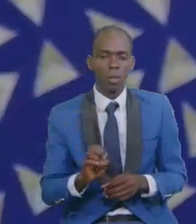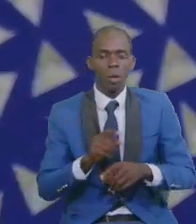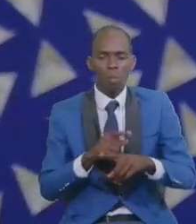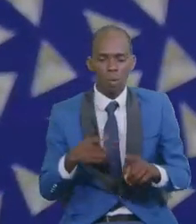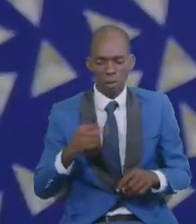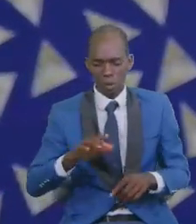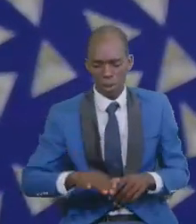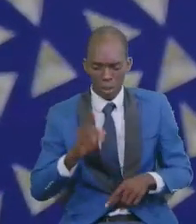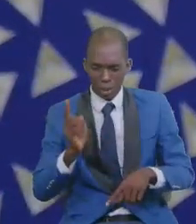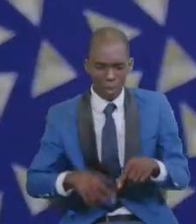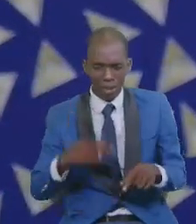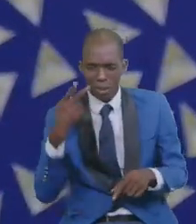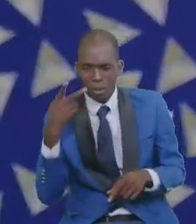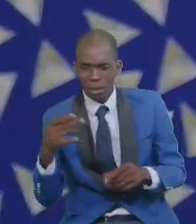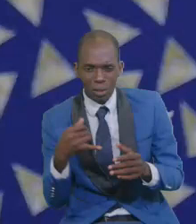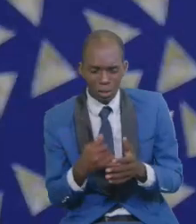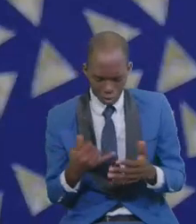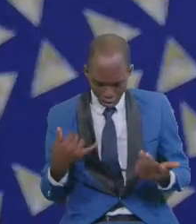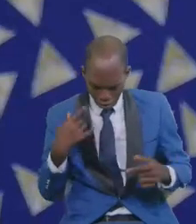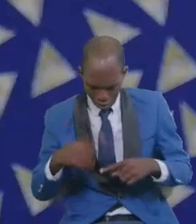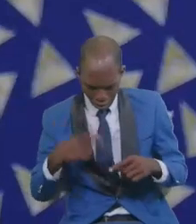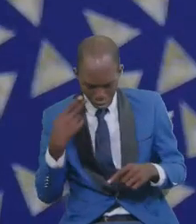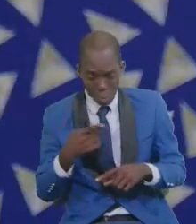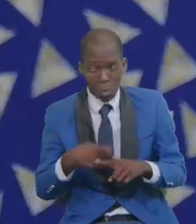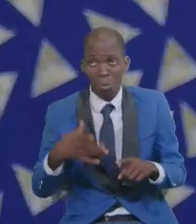But daddy told me, what I eat goes into my intestine.